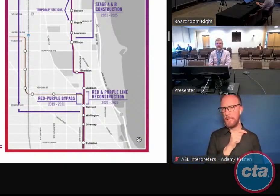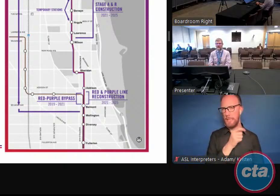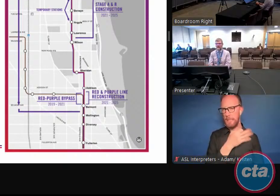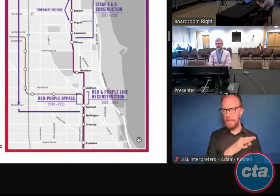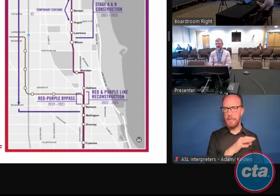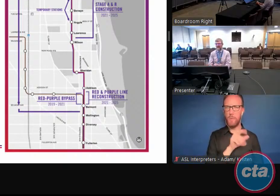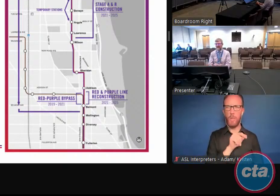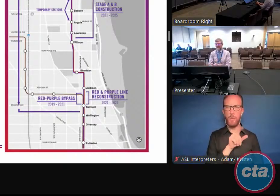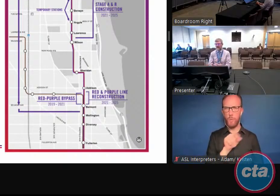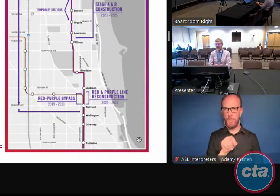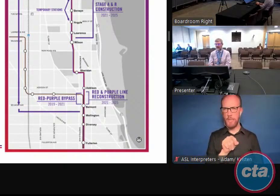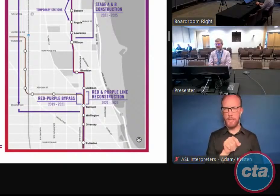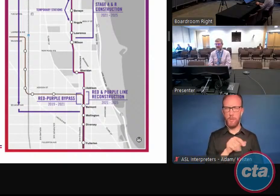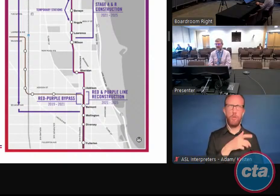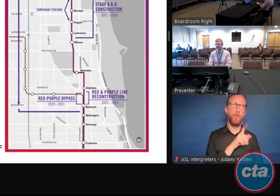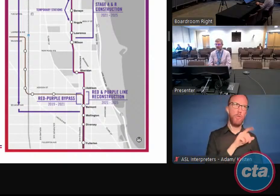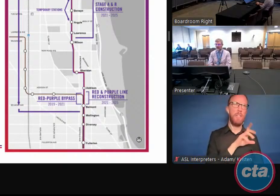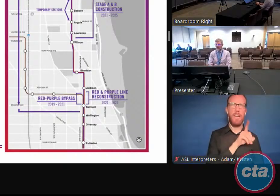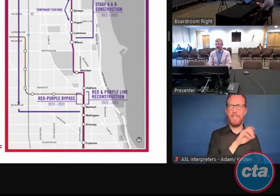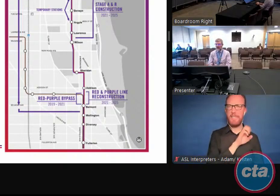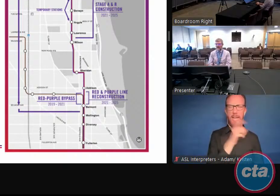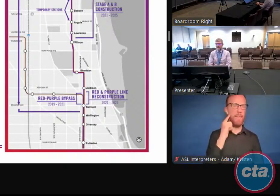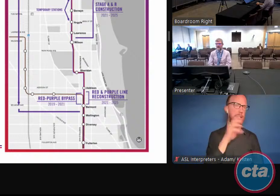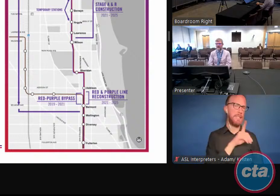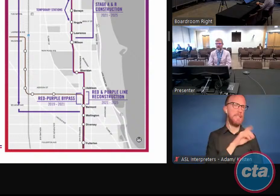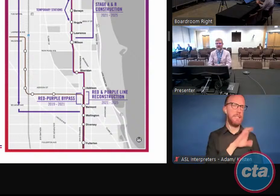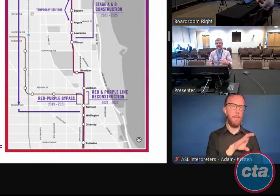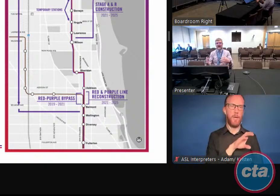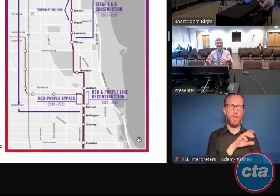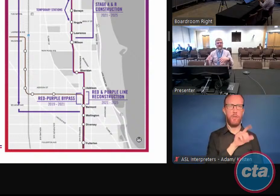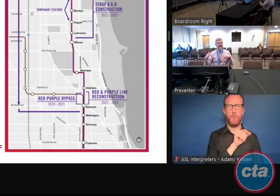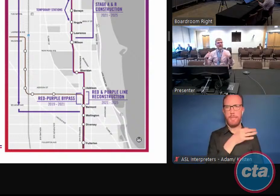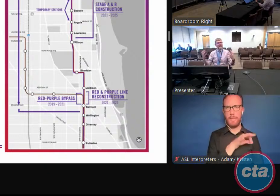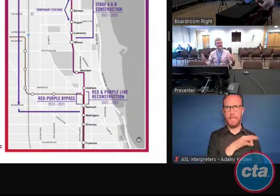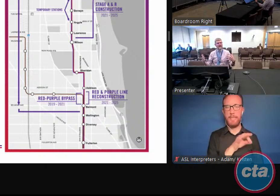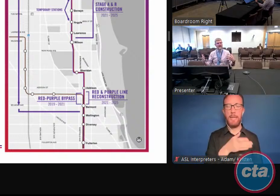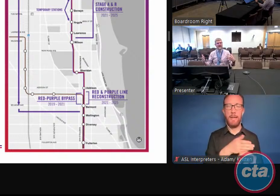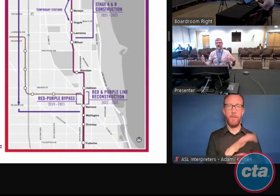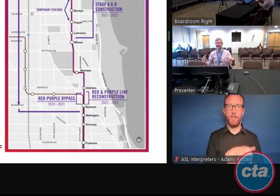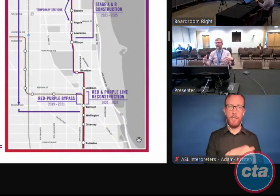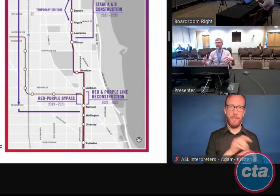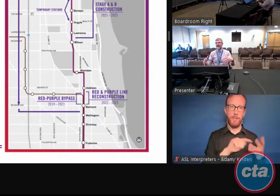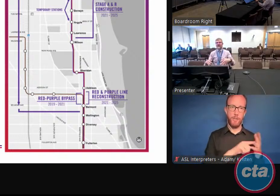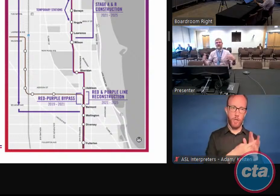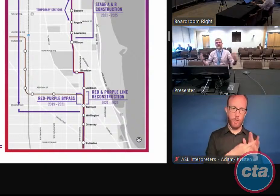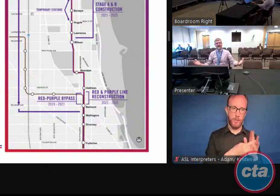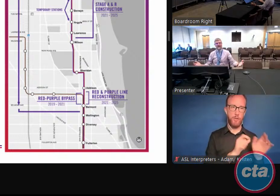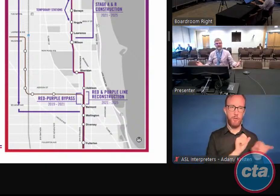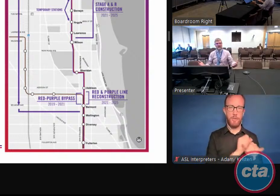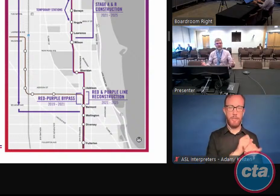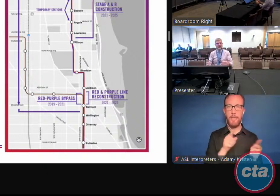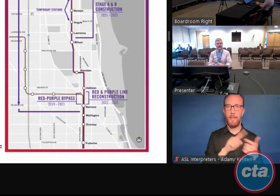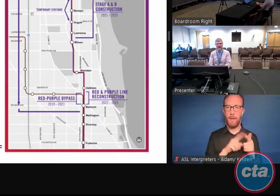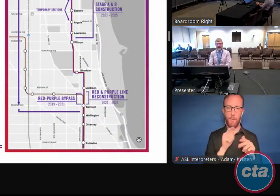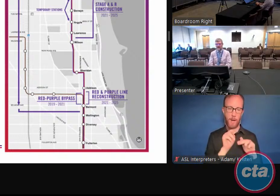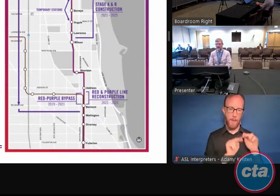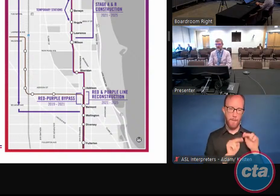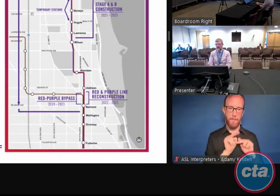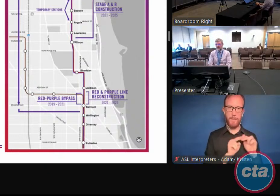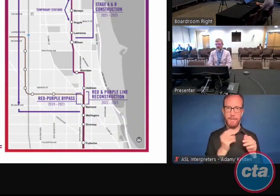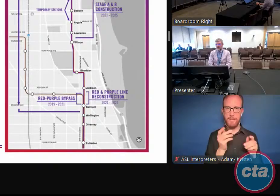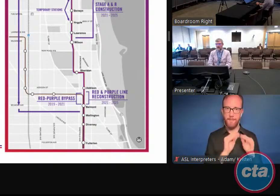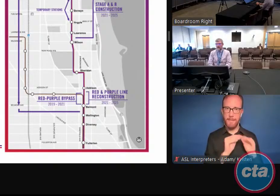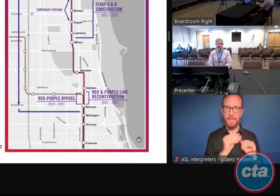2019, December 2019, I think. And then after that went into service, we started rebuilding everything underneath it. So over the last